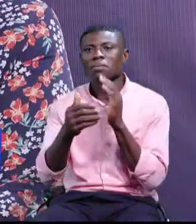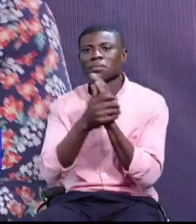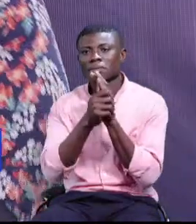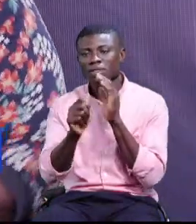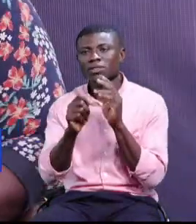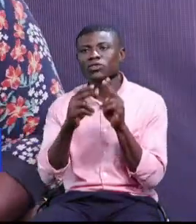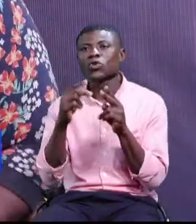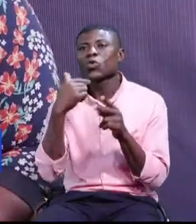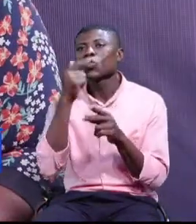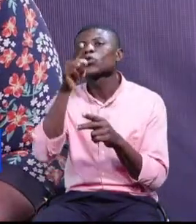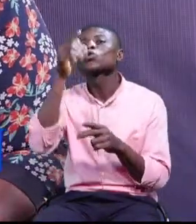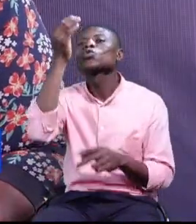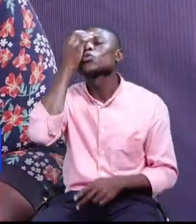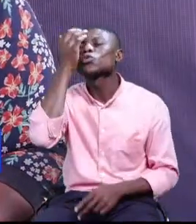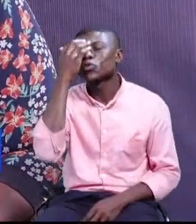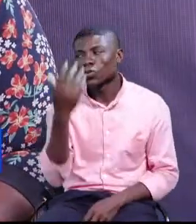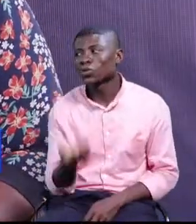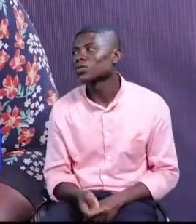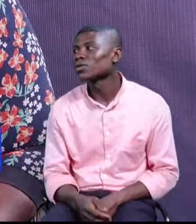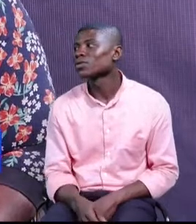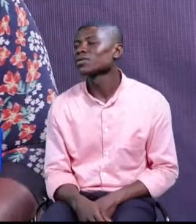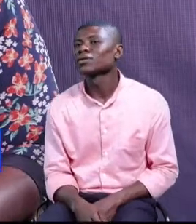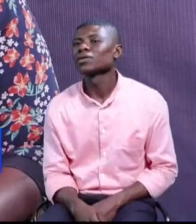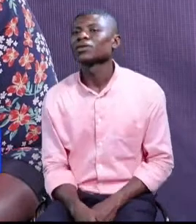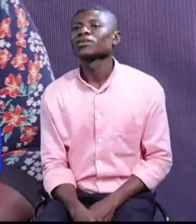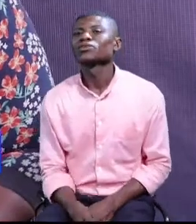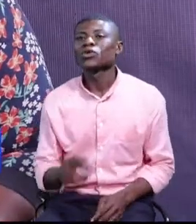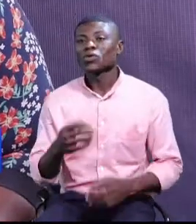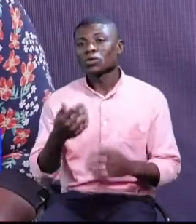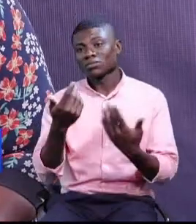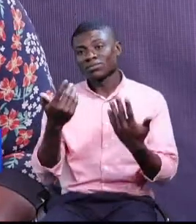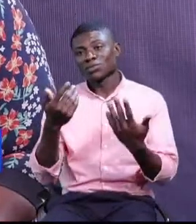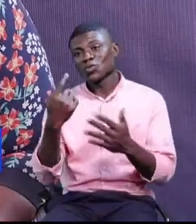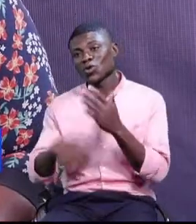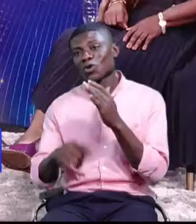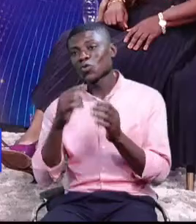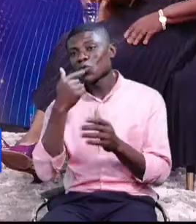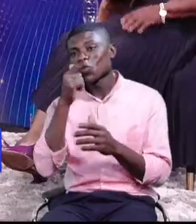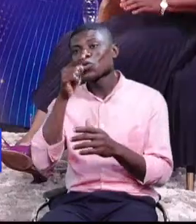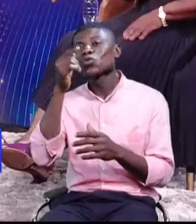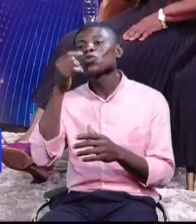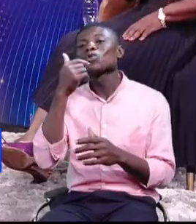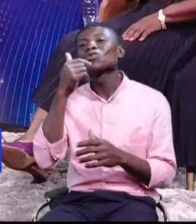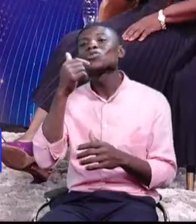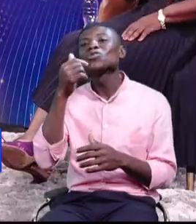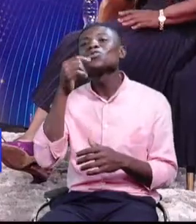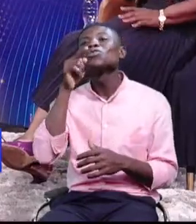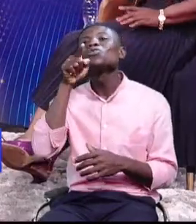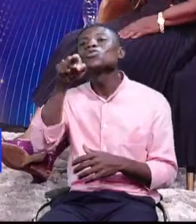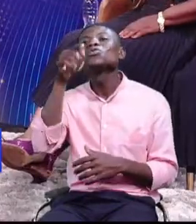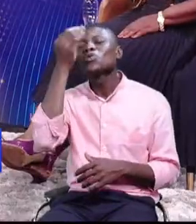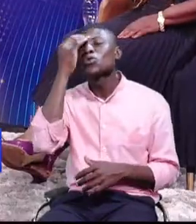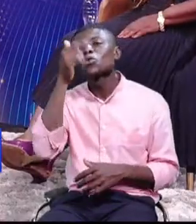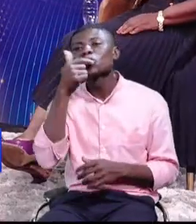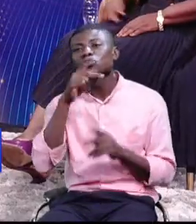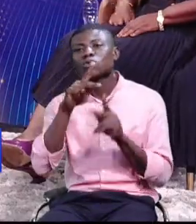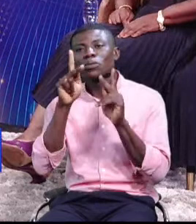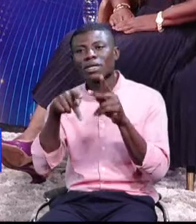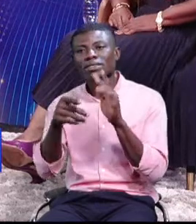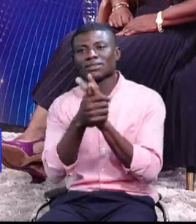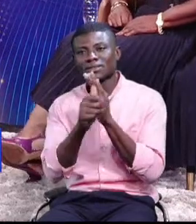an expert. It could be a non-expert. So let's not say who you know. That's who you know. That's an